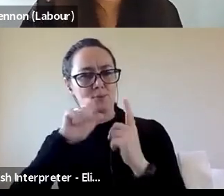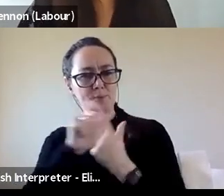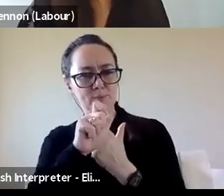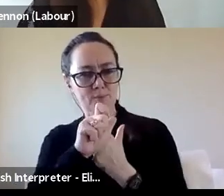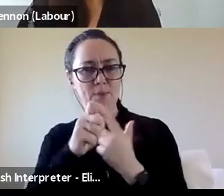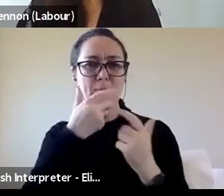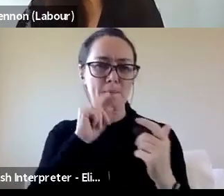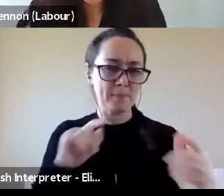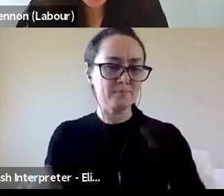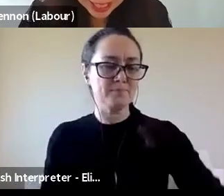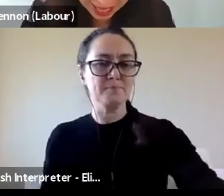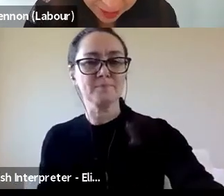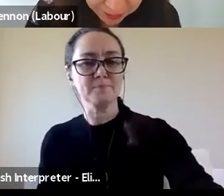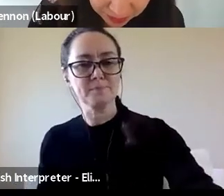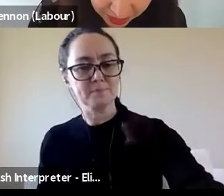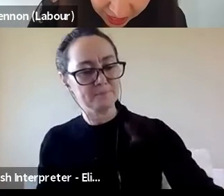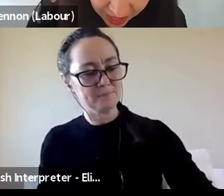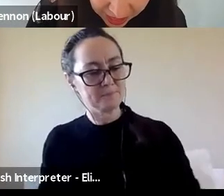Thanks, Penny. Just trying to find the mute button there.